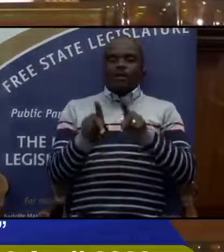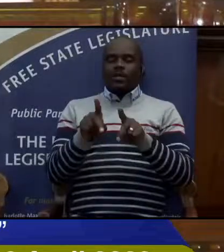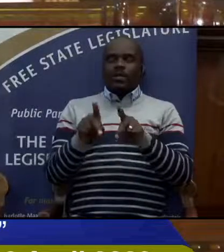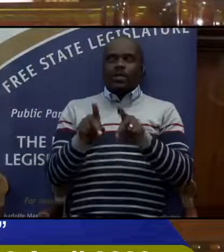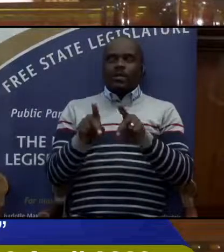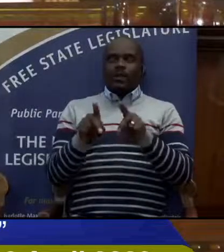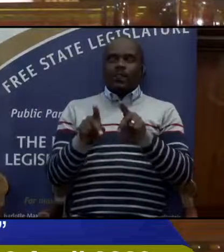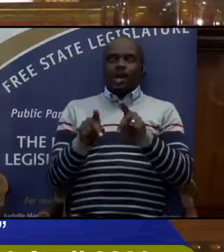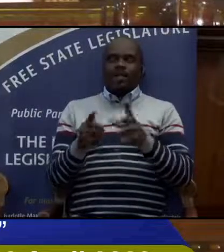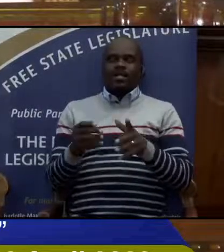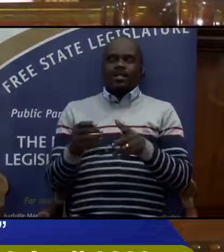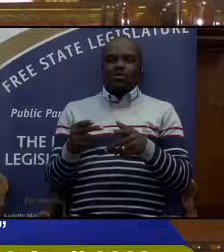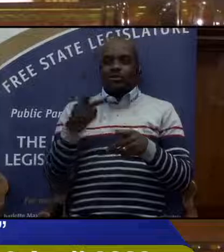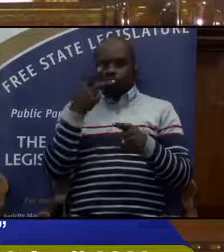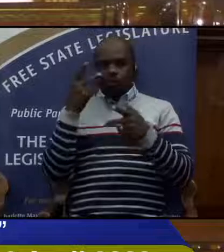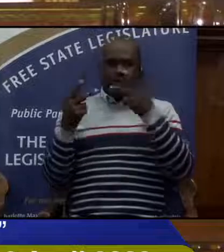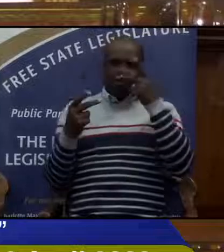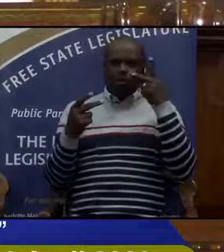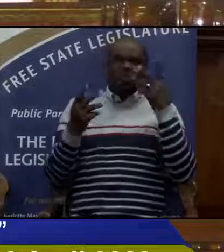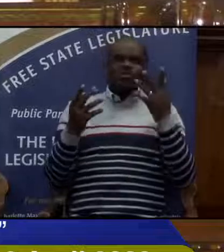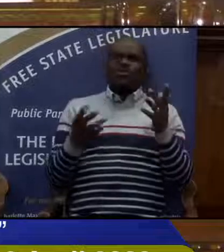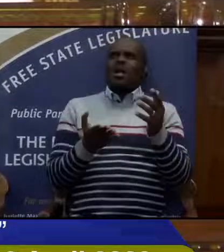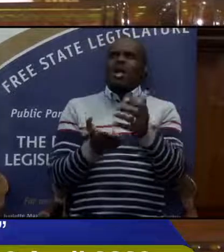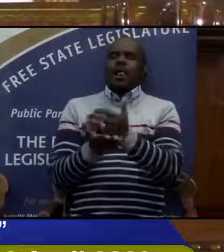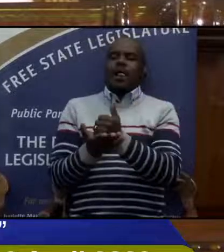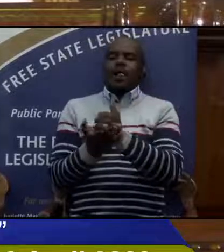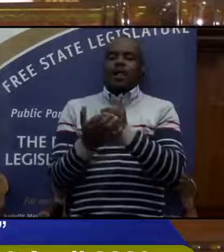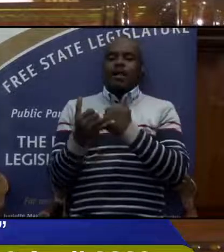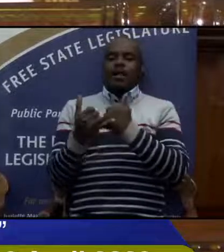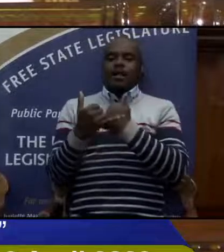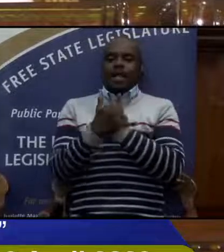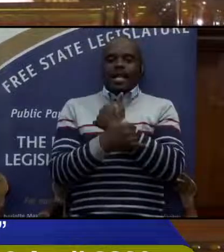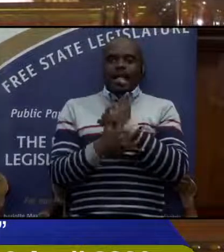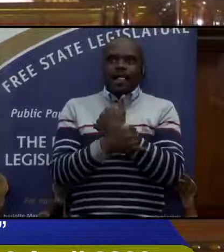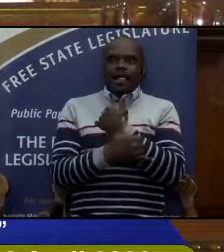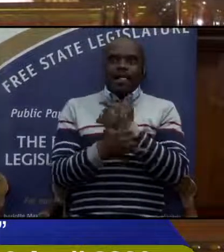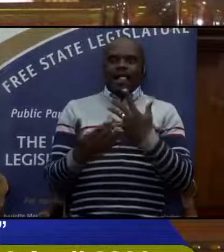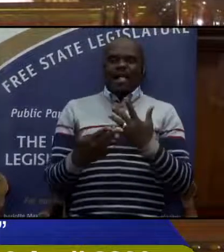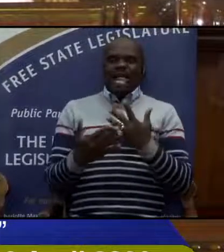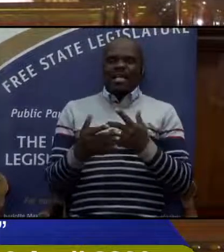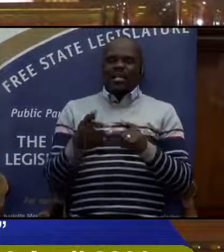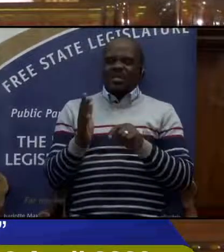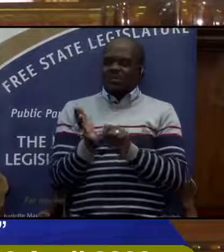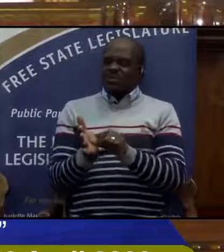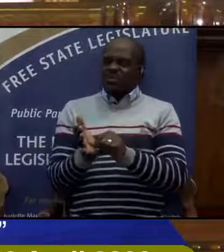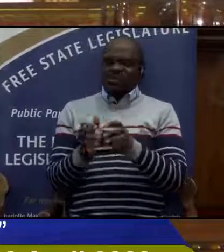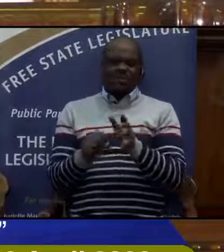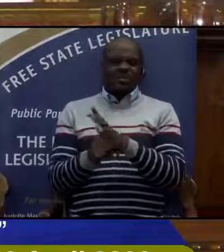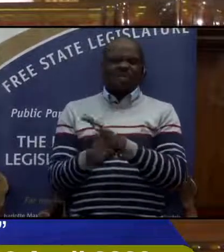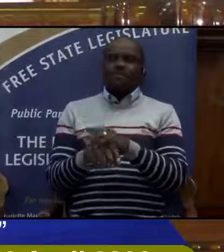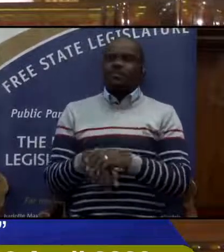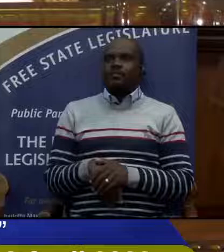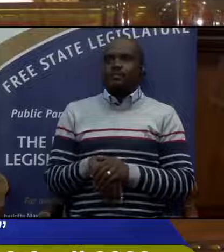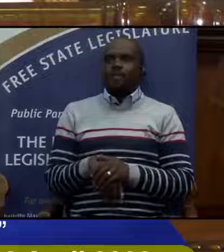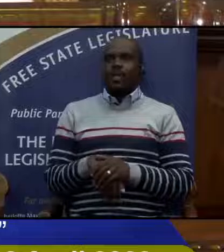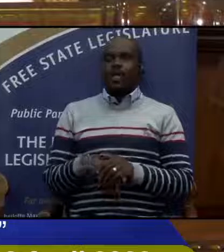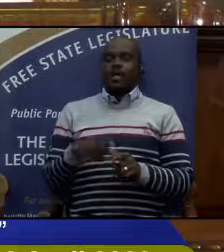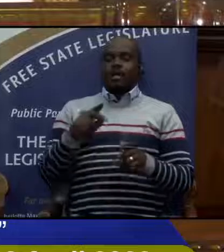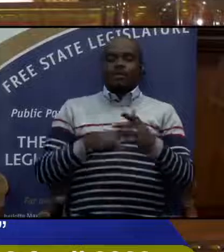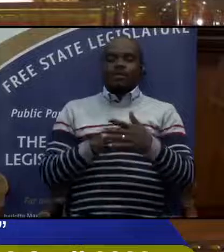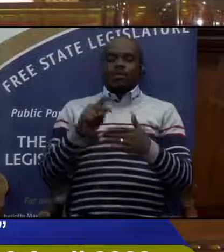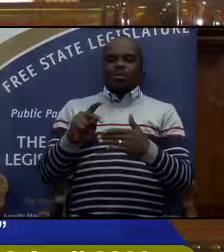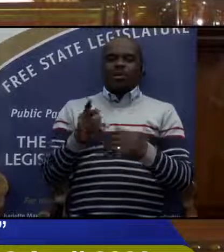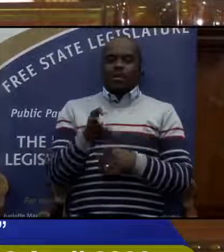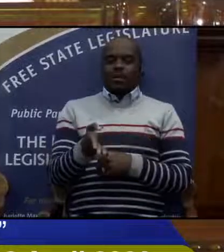cadre-based self-enrichment. The reconstruction and development program meant to benefit our people was